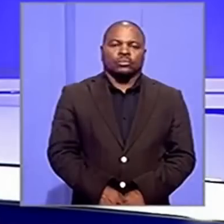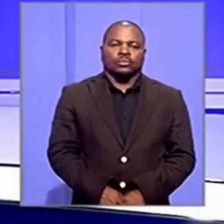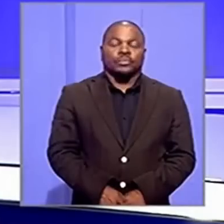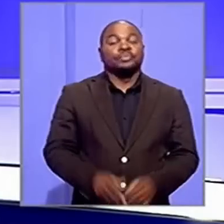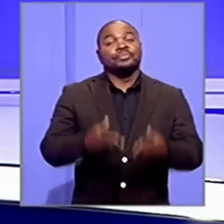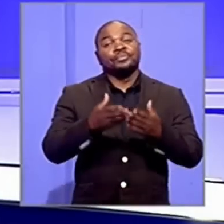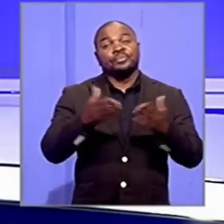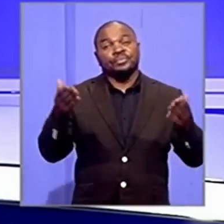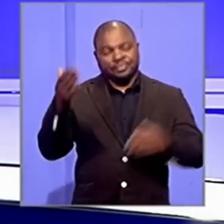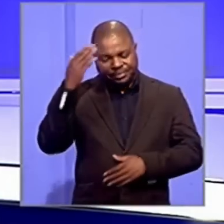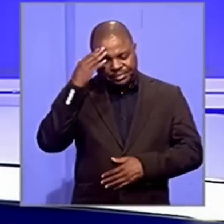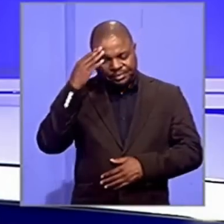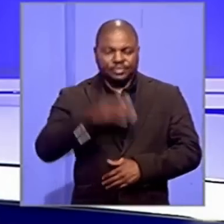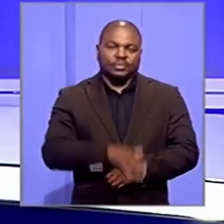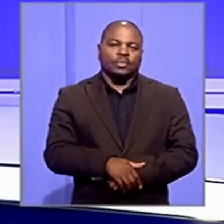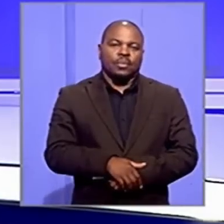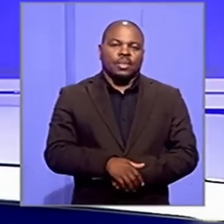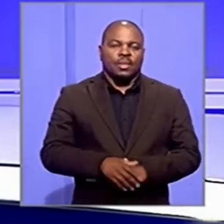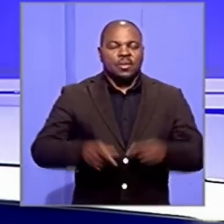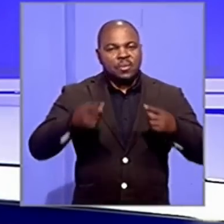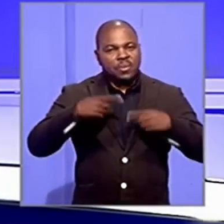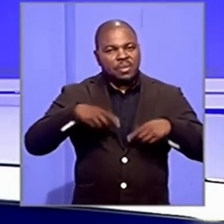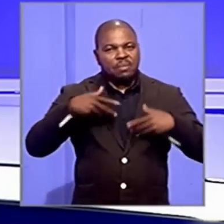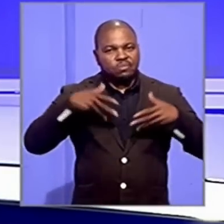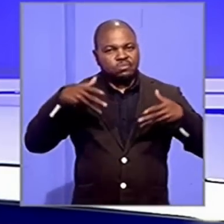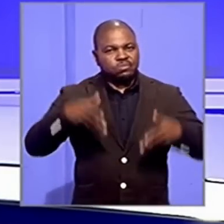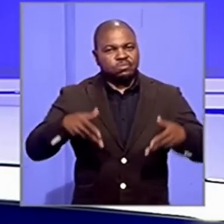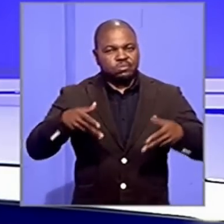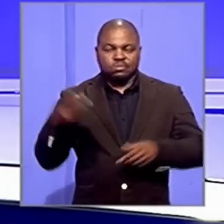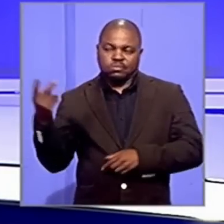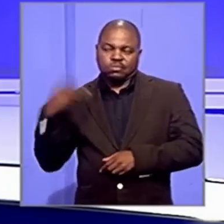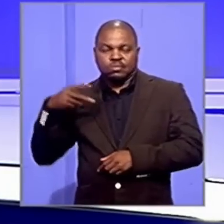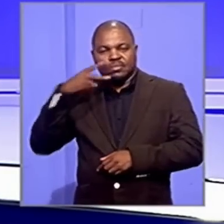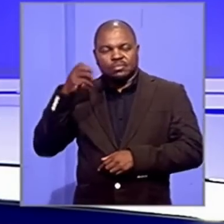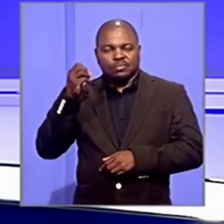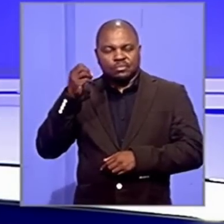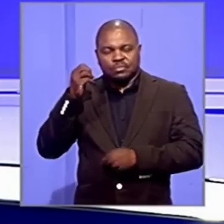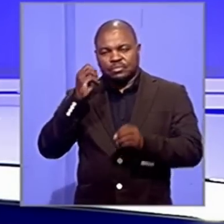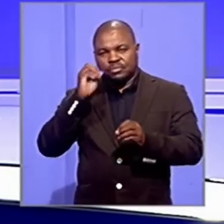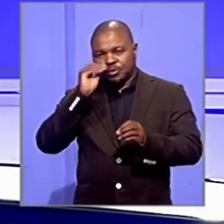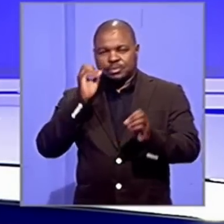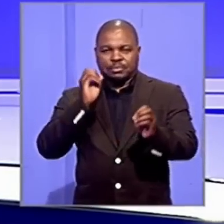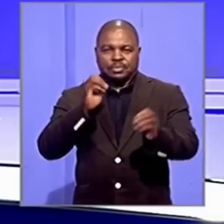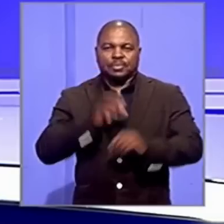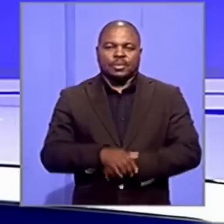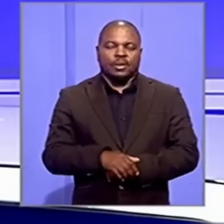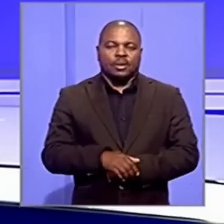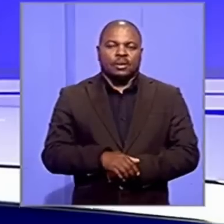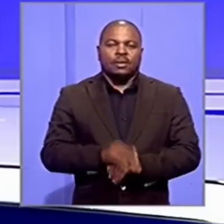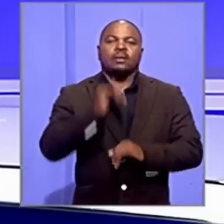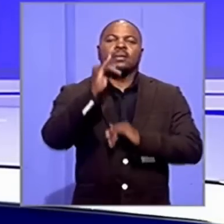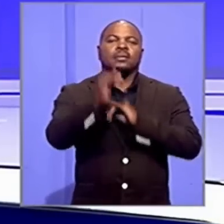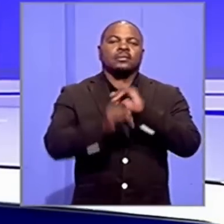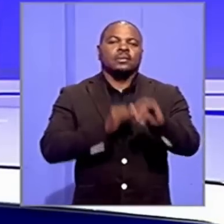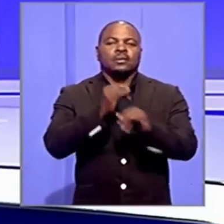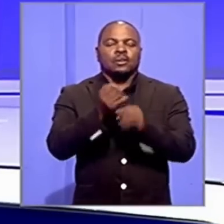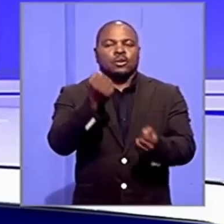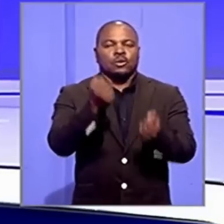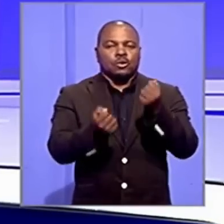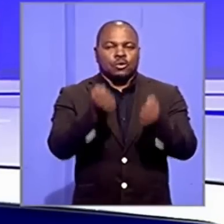Batho beshu thobela ke lesolela madireng a letšatši le Augustine Letlalo. Kgorotsheko ya boditšhabatšhaba